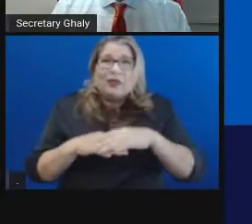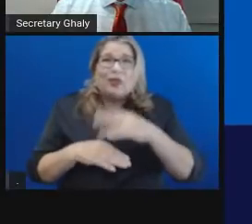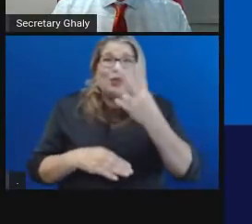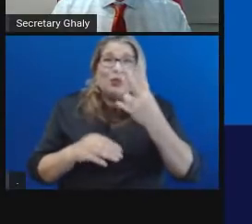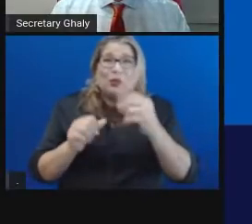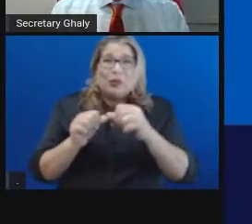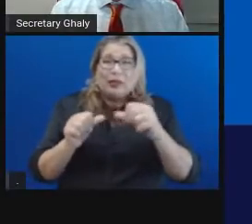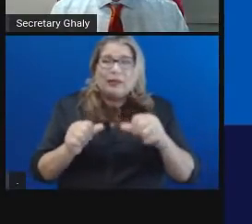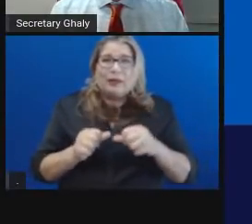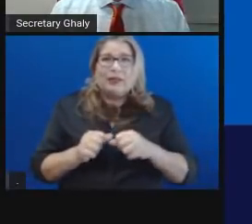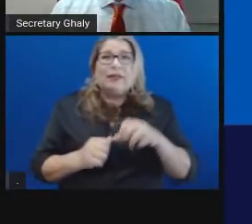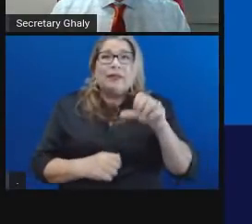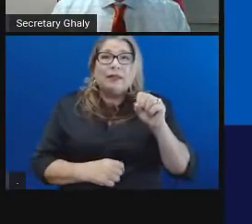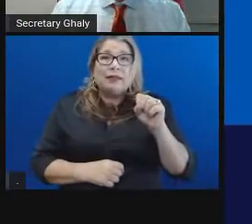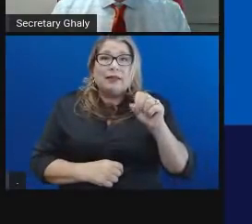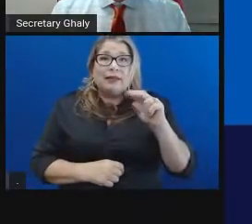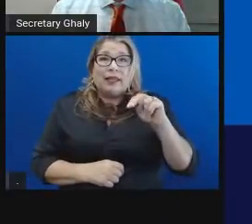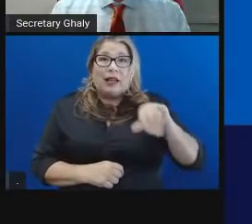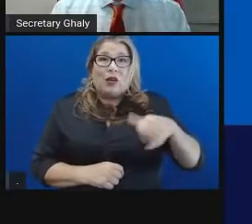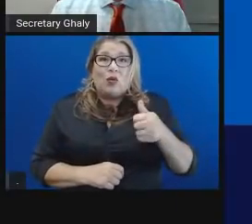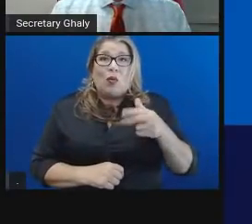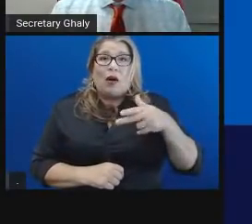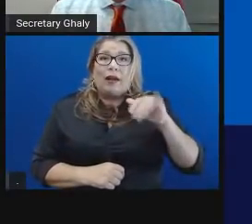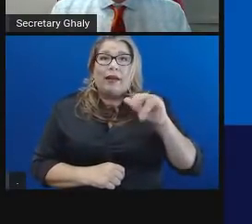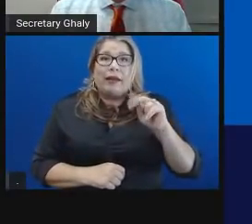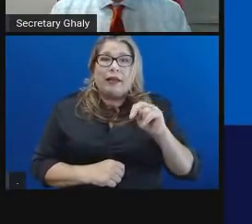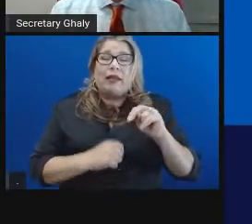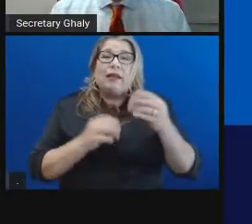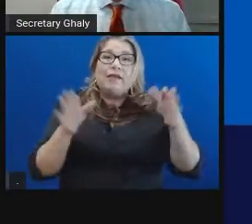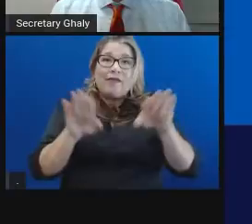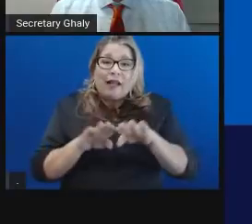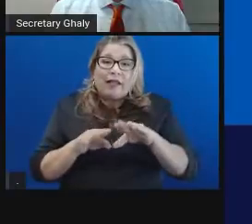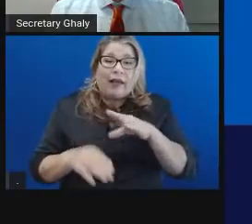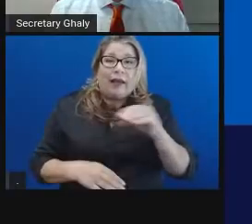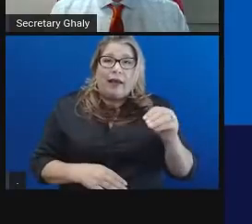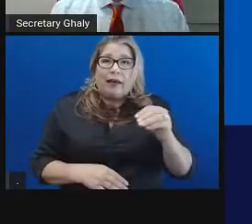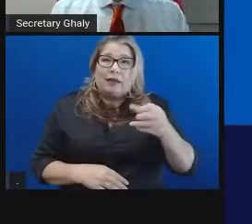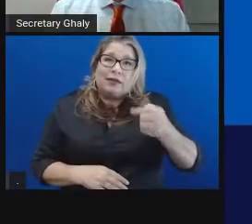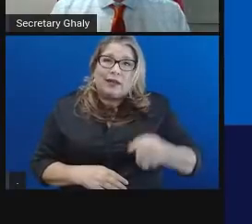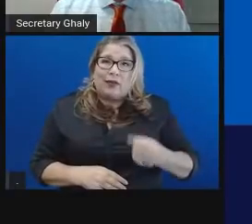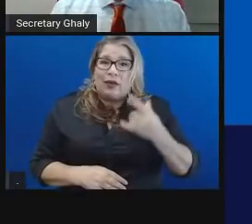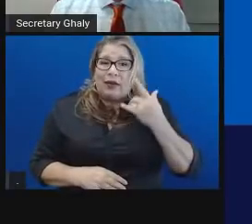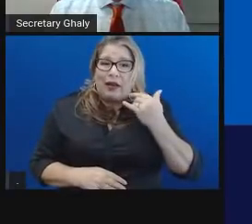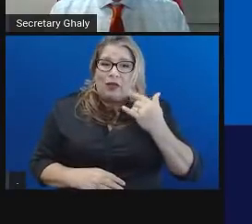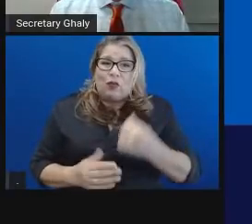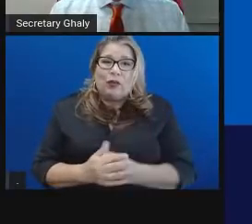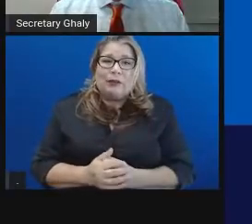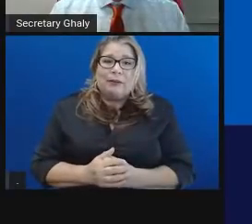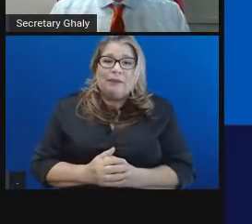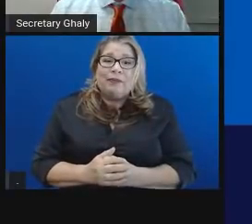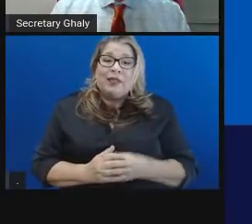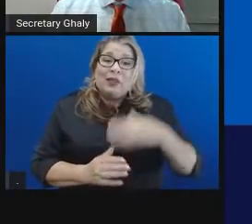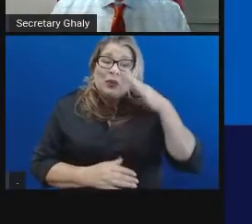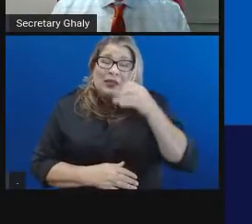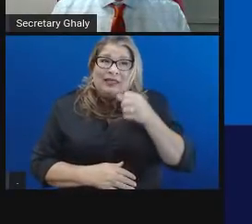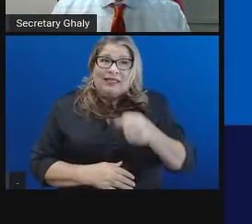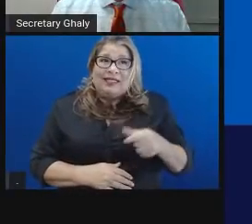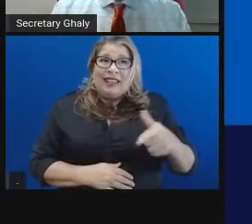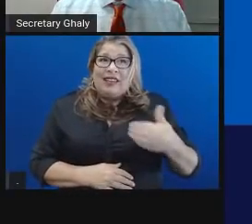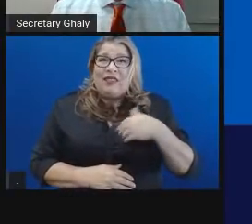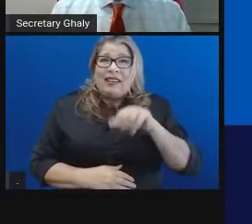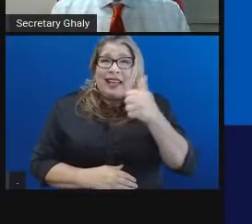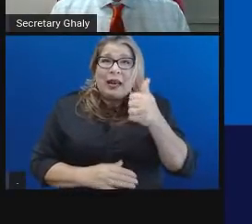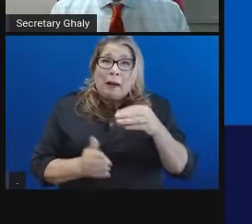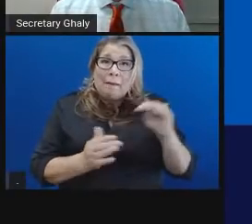in particular Los Angeles County, home to more than 10 million Californians. They have been particularly